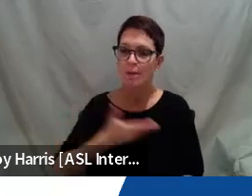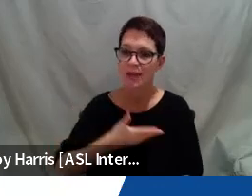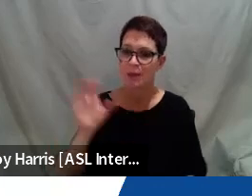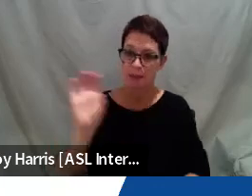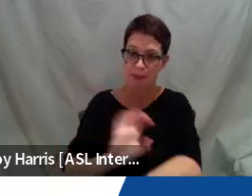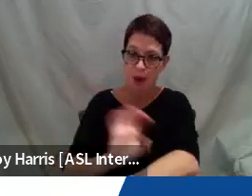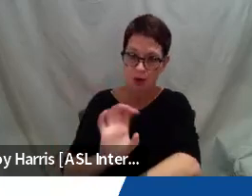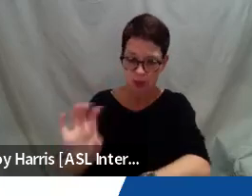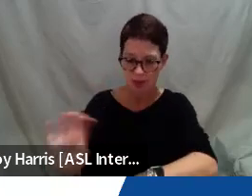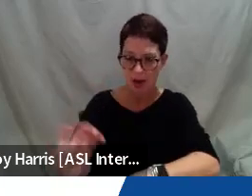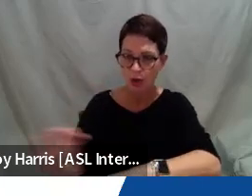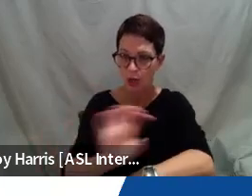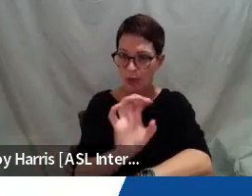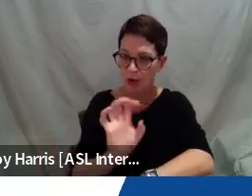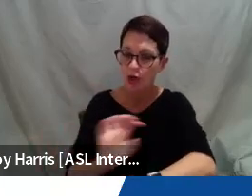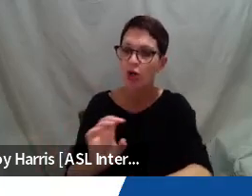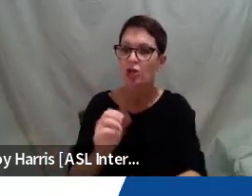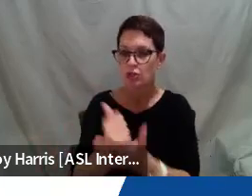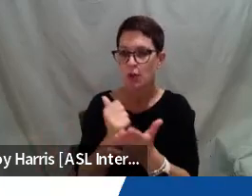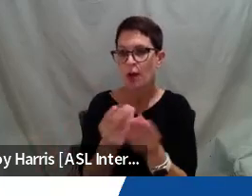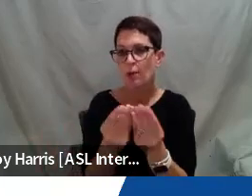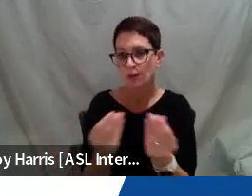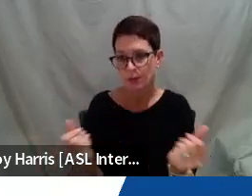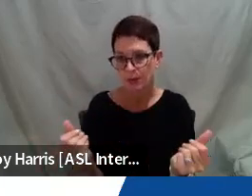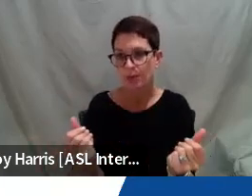powder to soothe the rash.